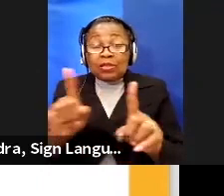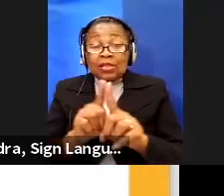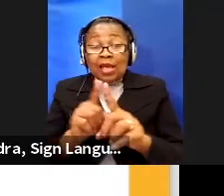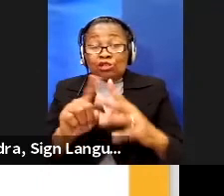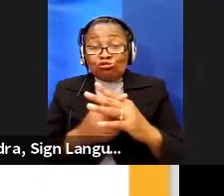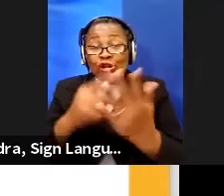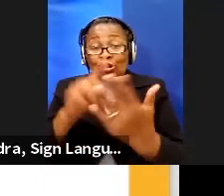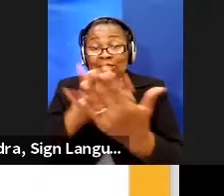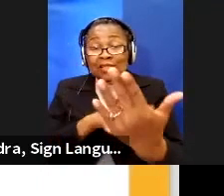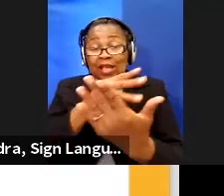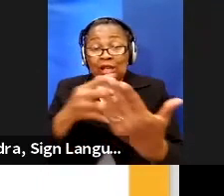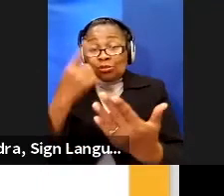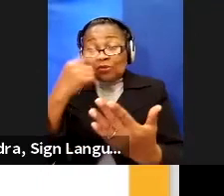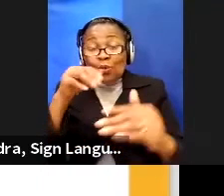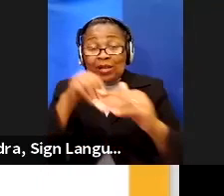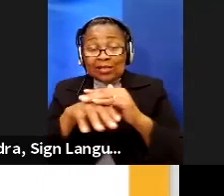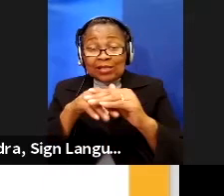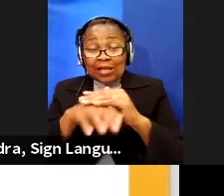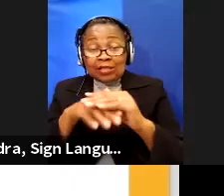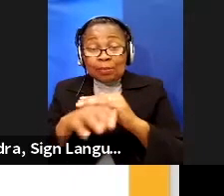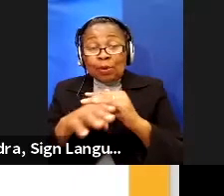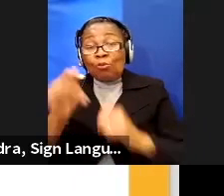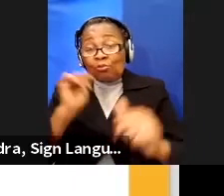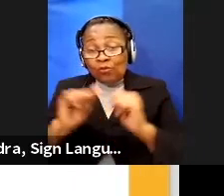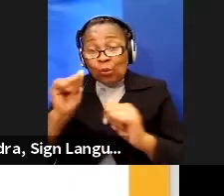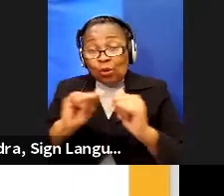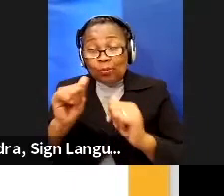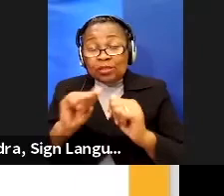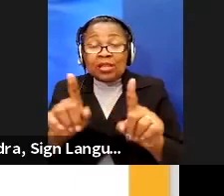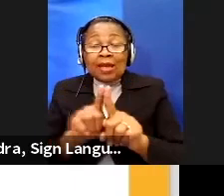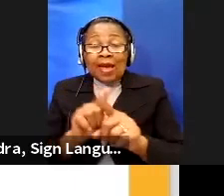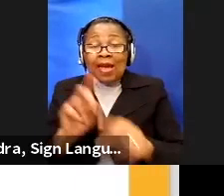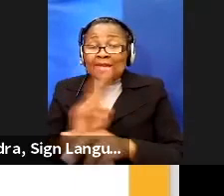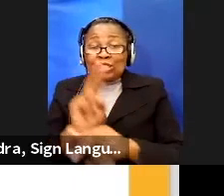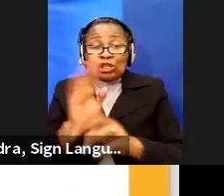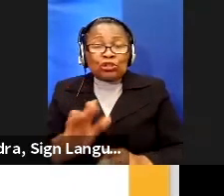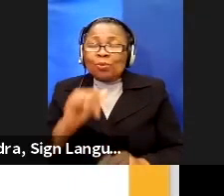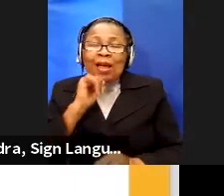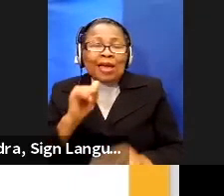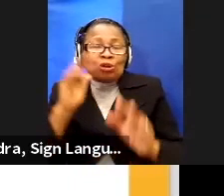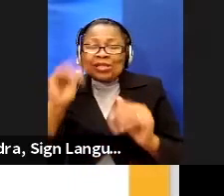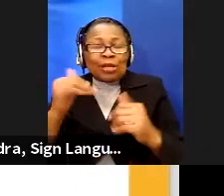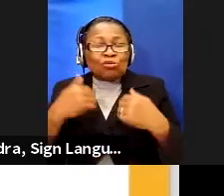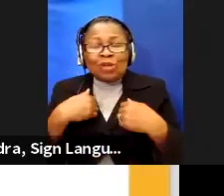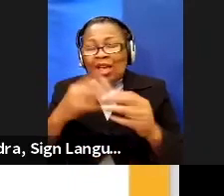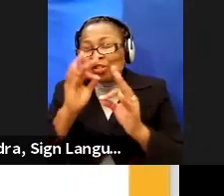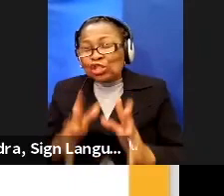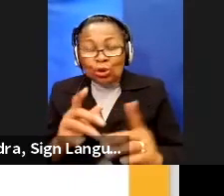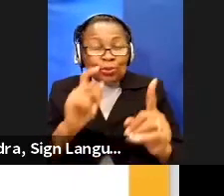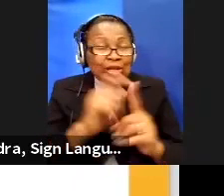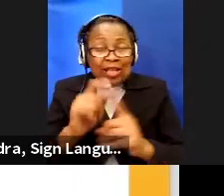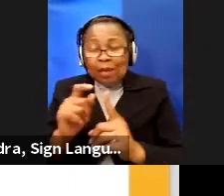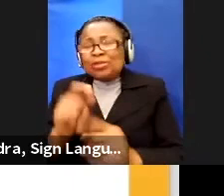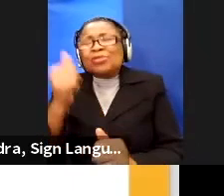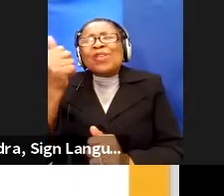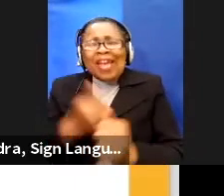scheduling for accessible performances, as a consumer, I don't expect you to have an interpreter and a captioner for every performance